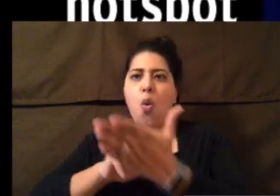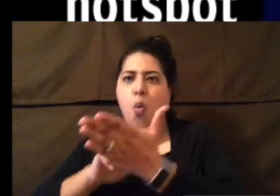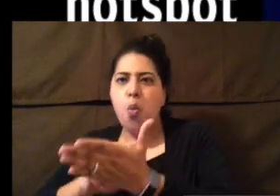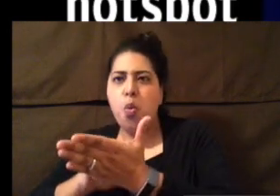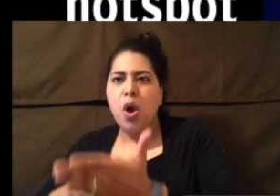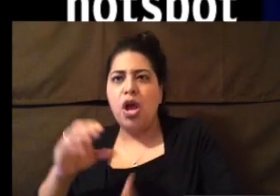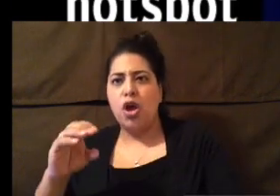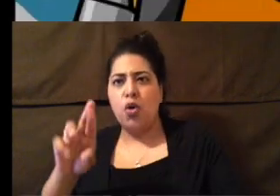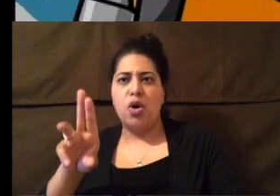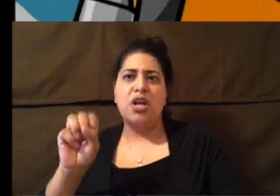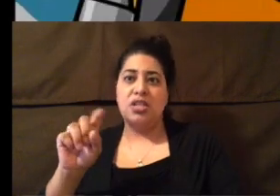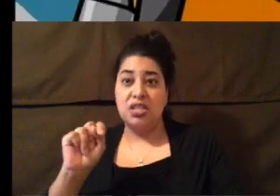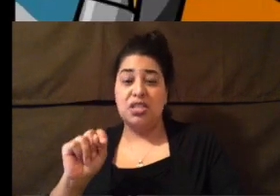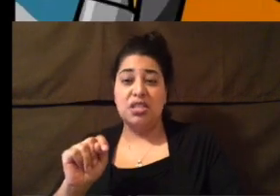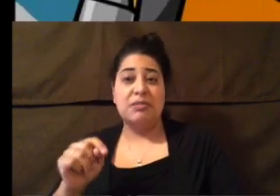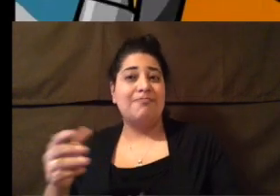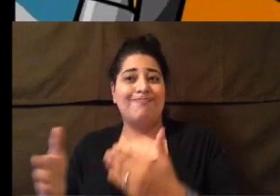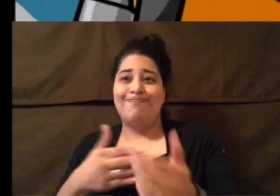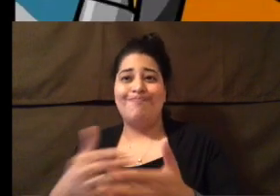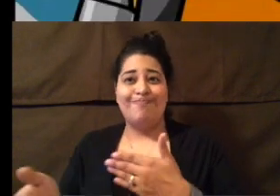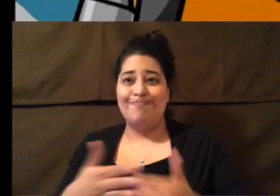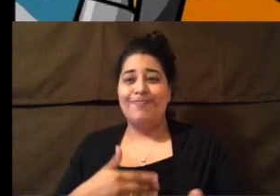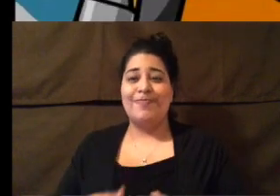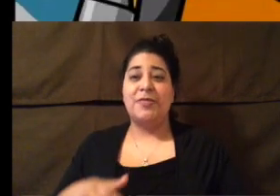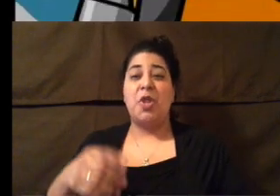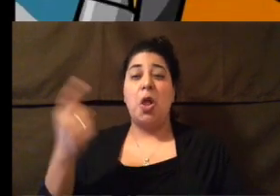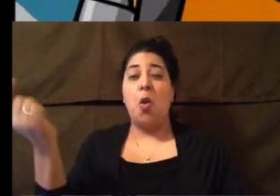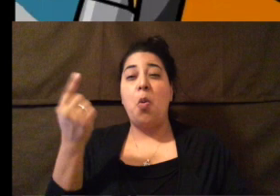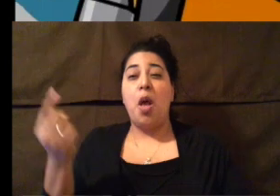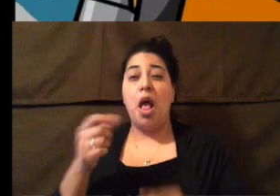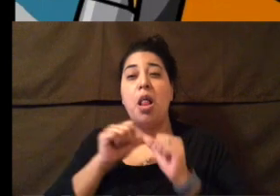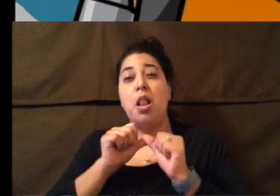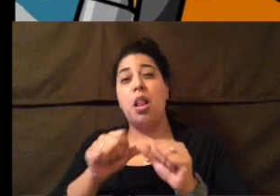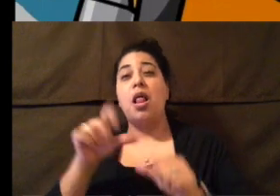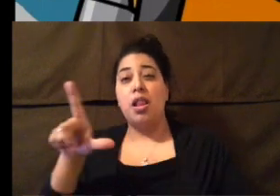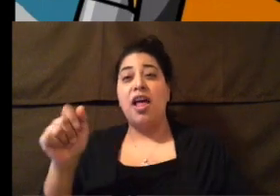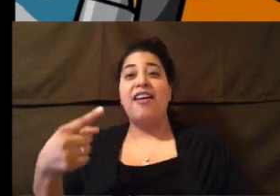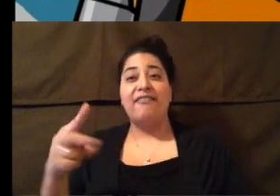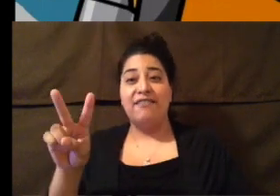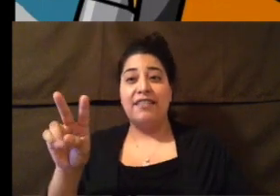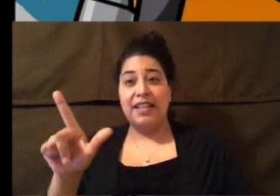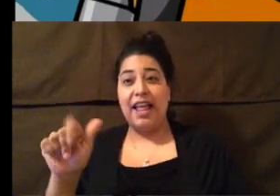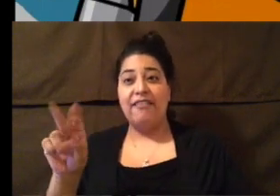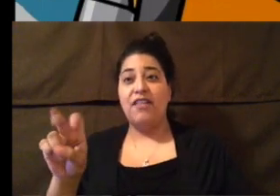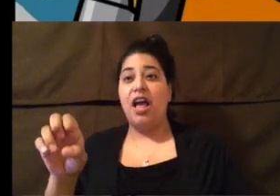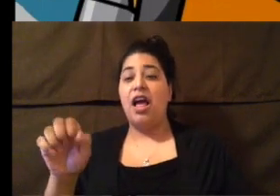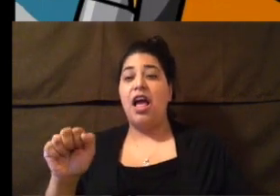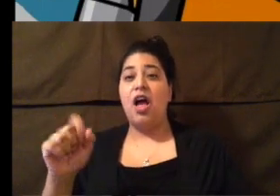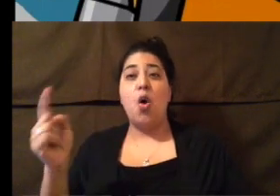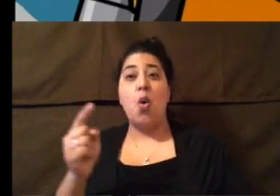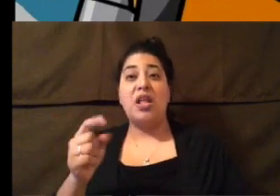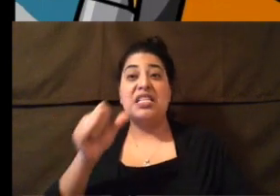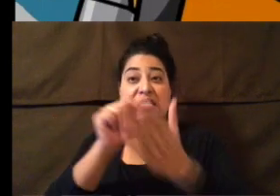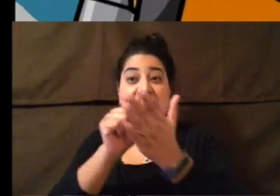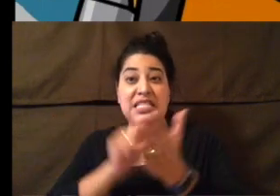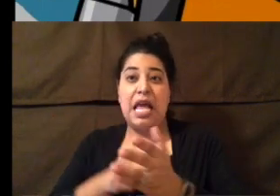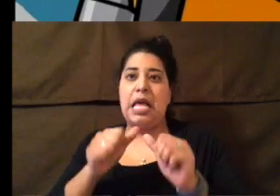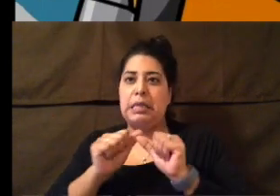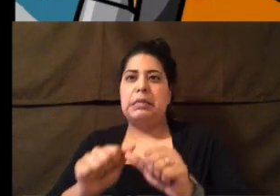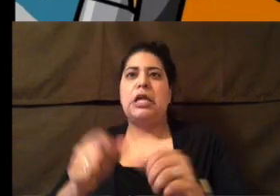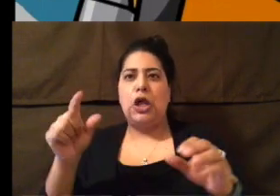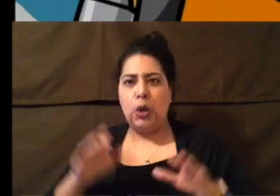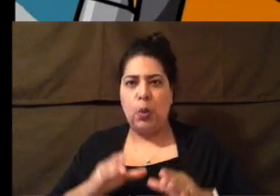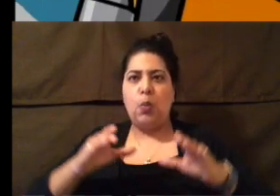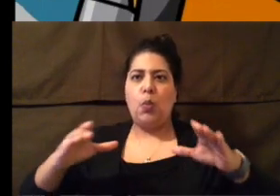of crust. In any case, the near constant lava flows on Hawaii's Big Island make it the only state in the country that's